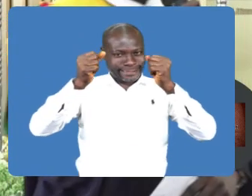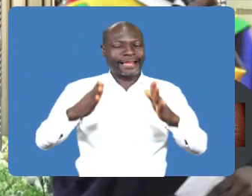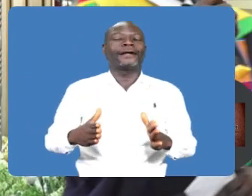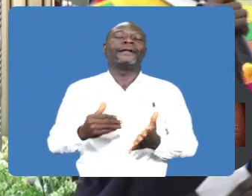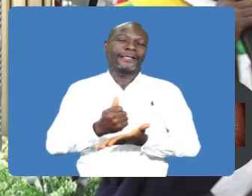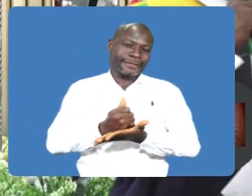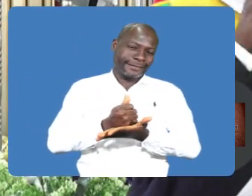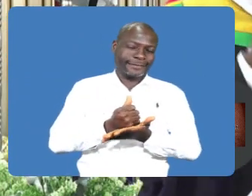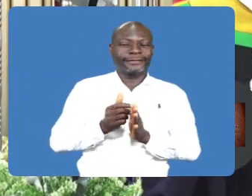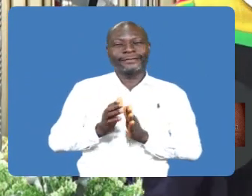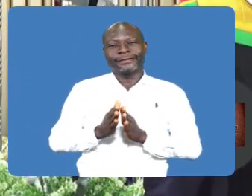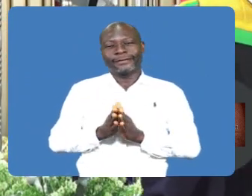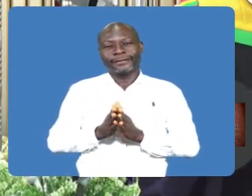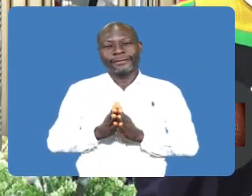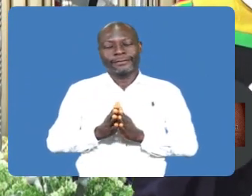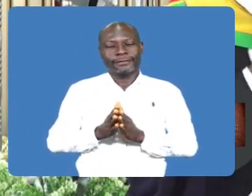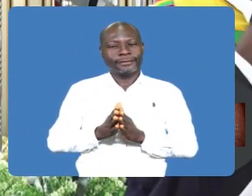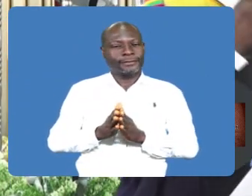Yeah. Hallelujah. Amen.